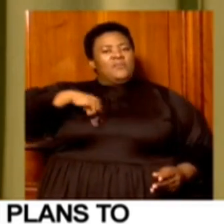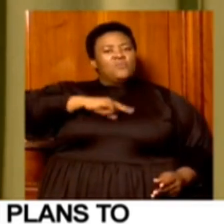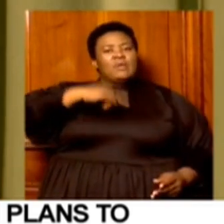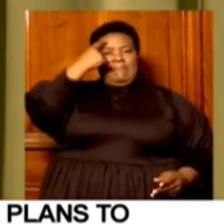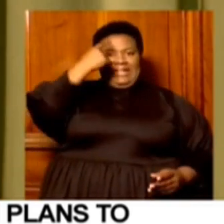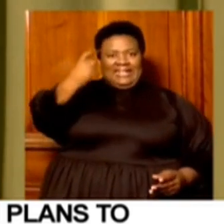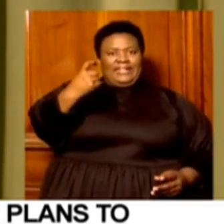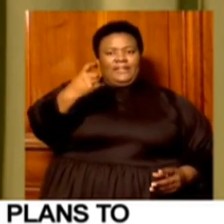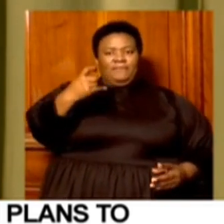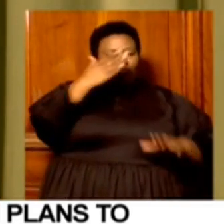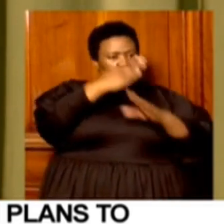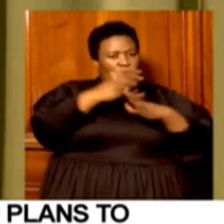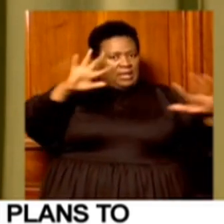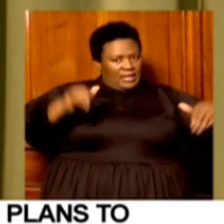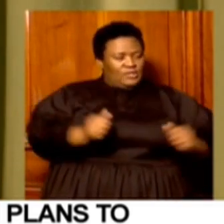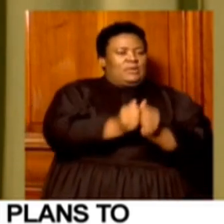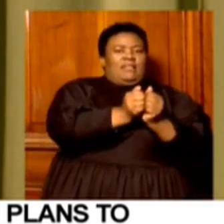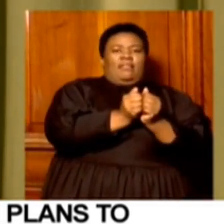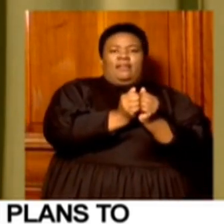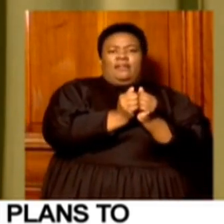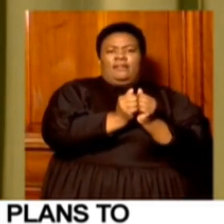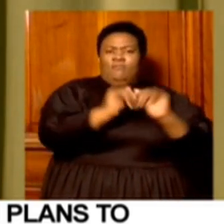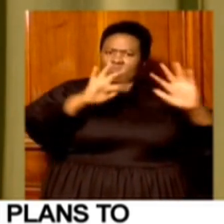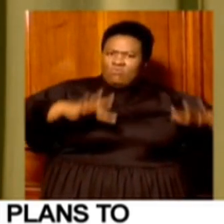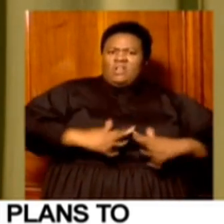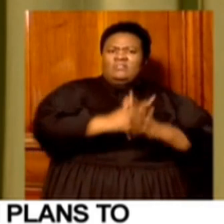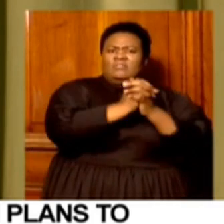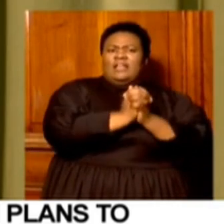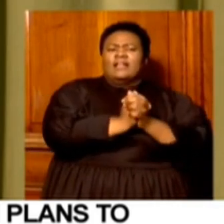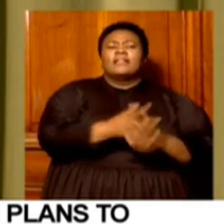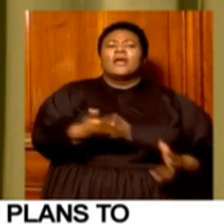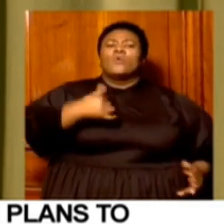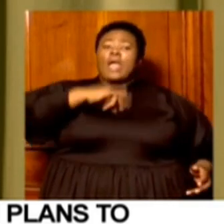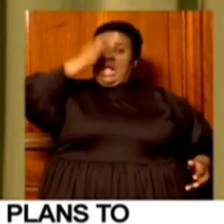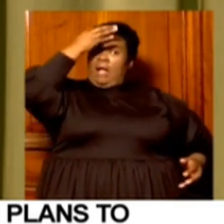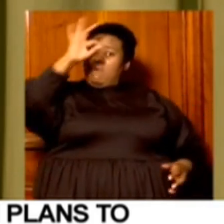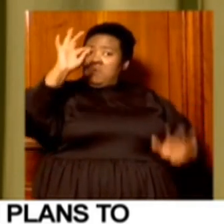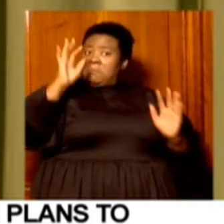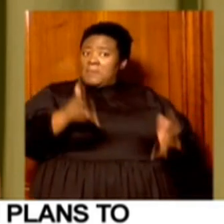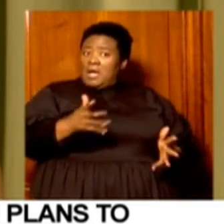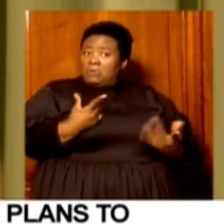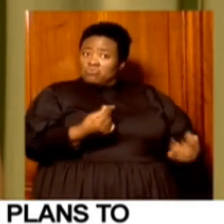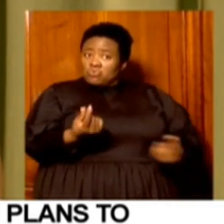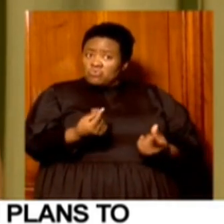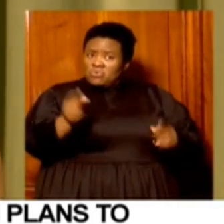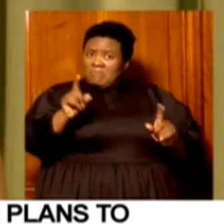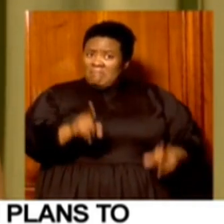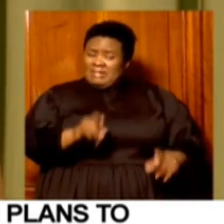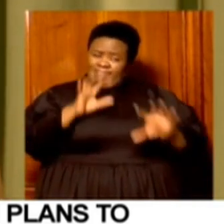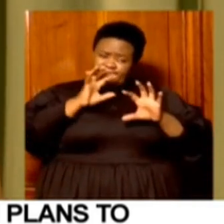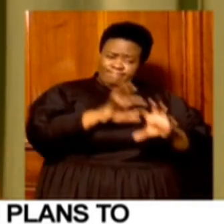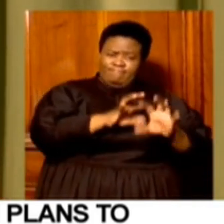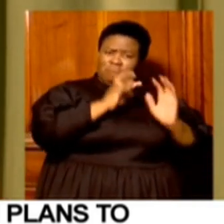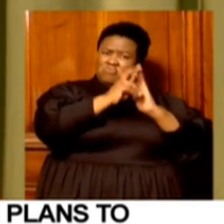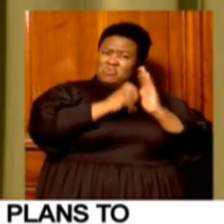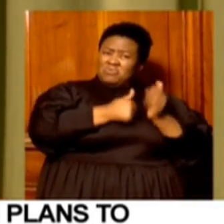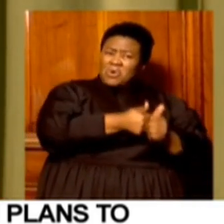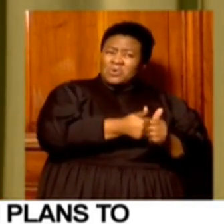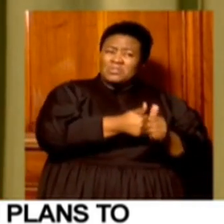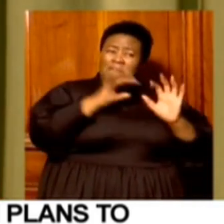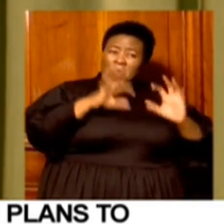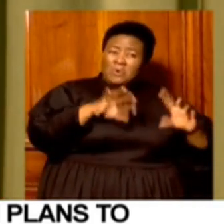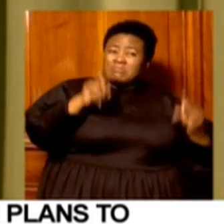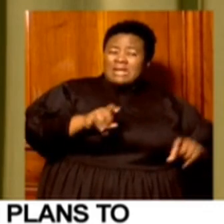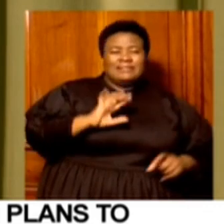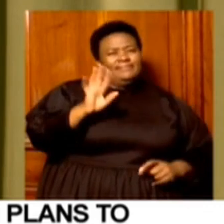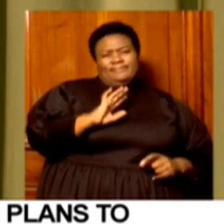this together. It is not a government thing alone. Now, if I want